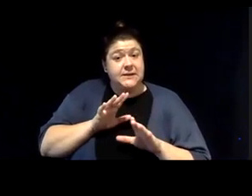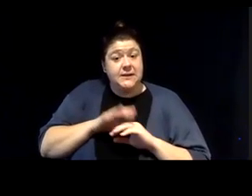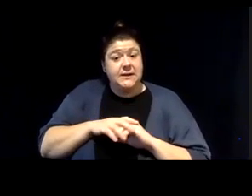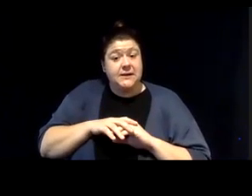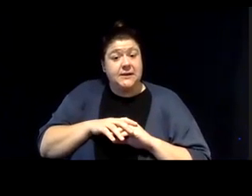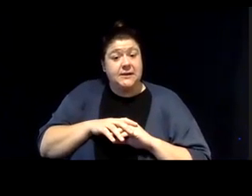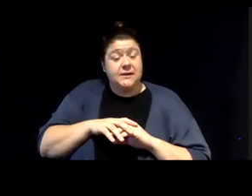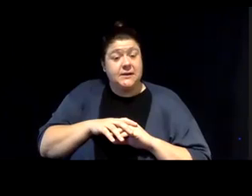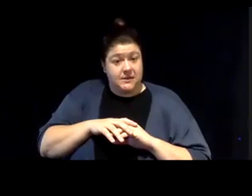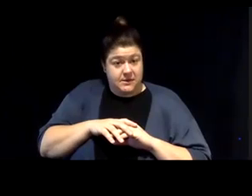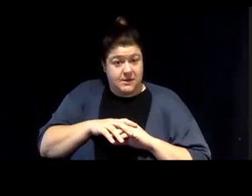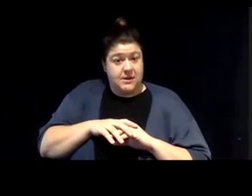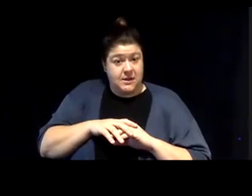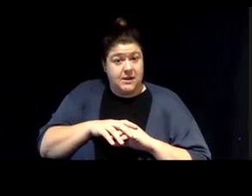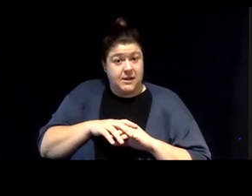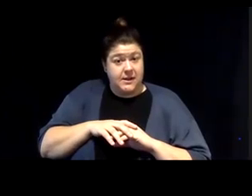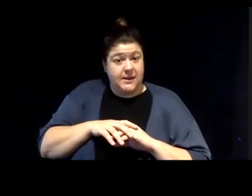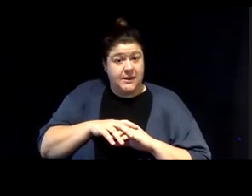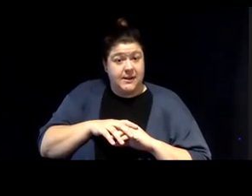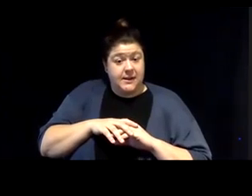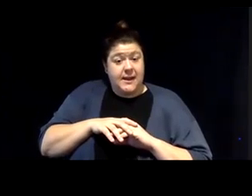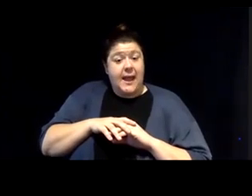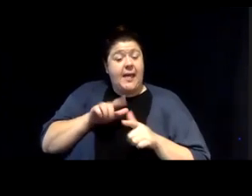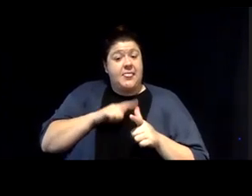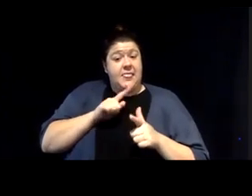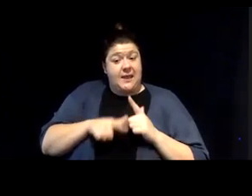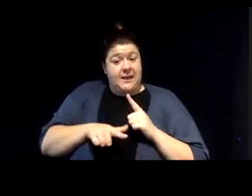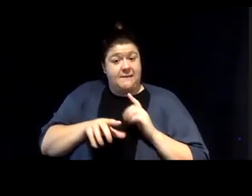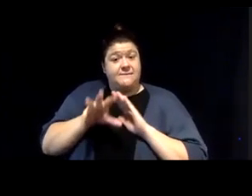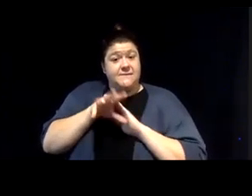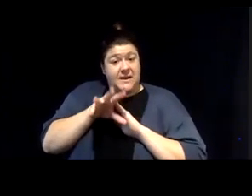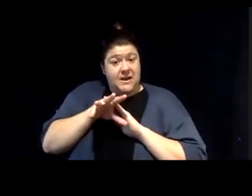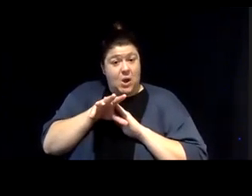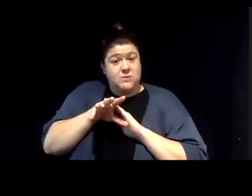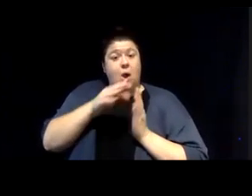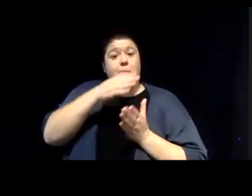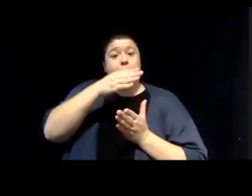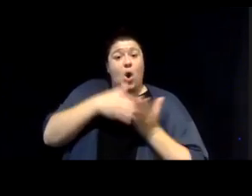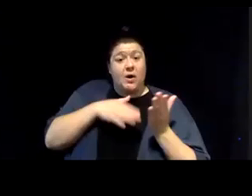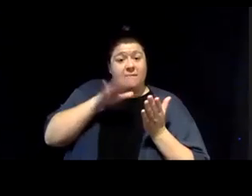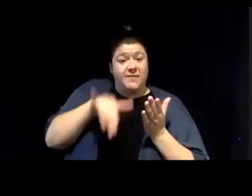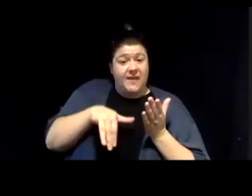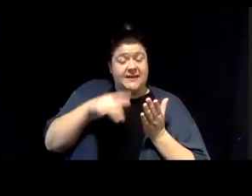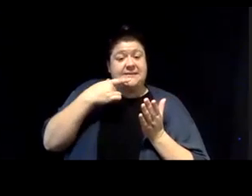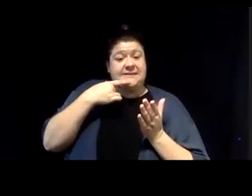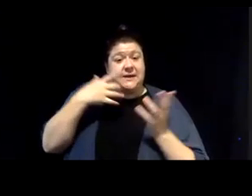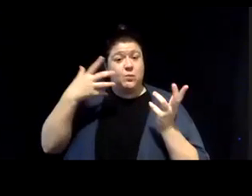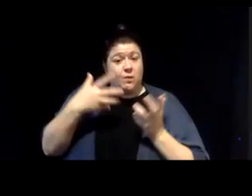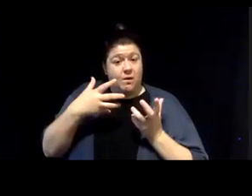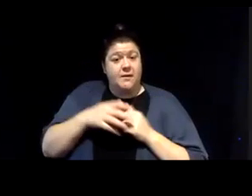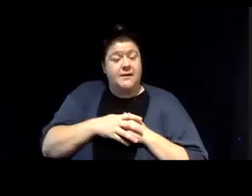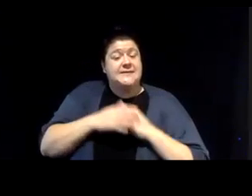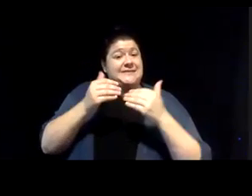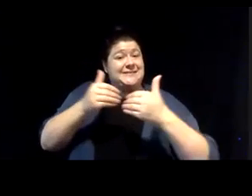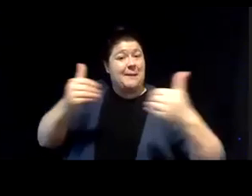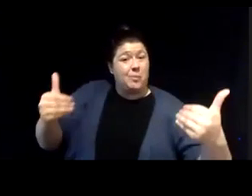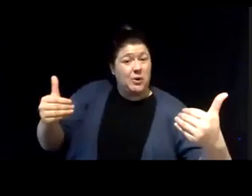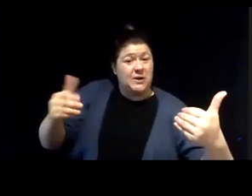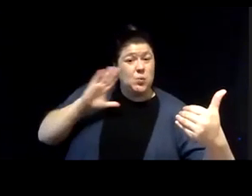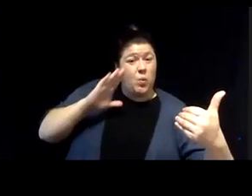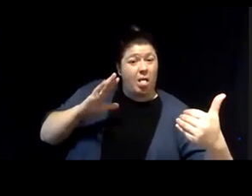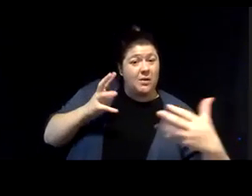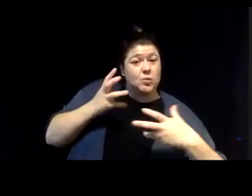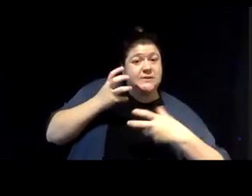and okay. And then it had the videos as part of that, and it said separately you will receive